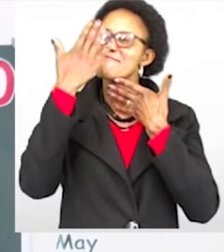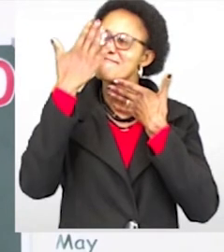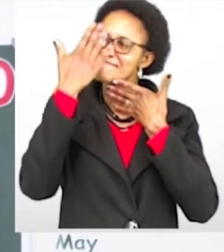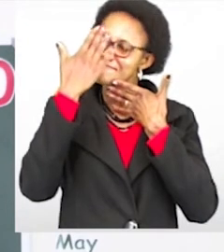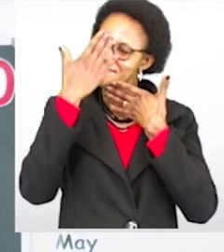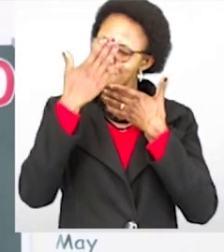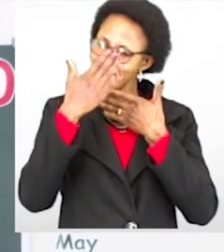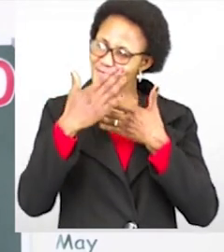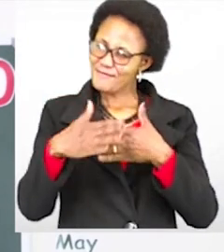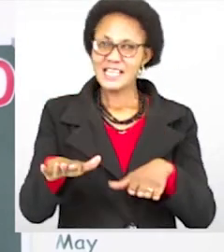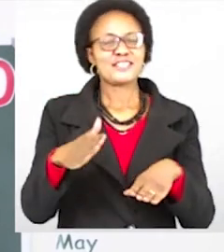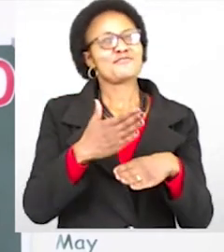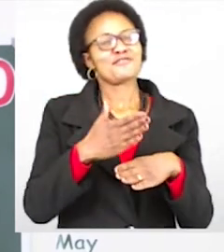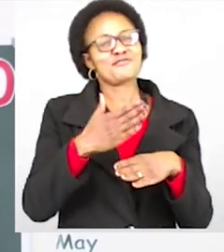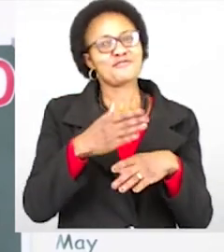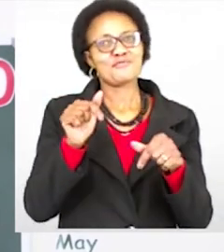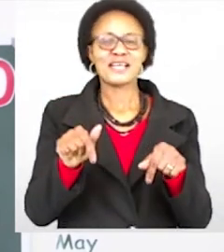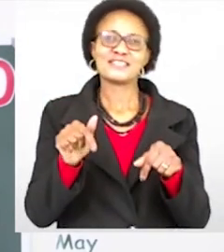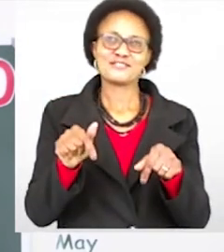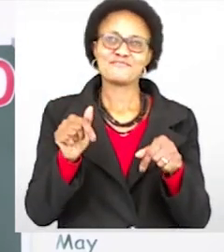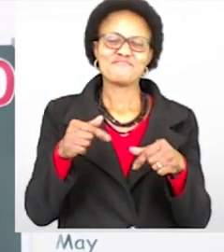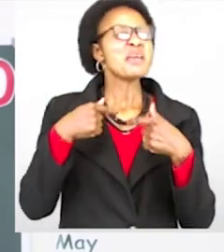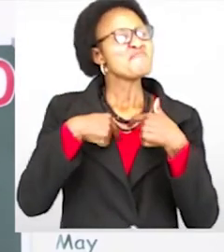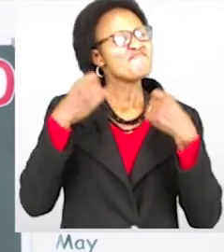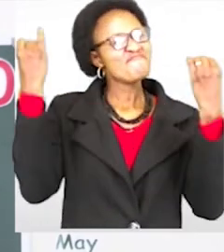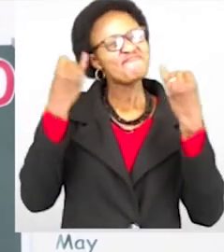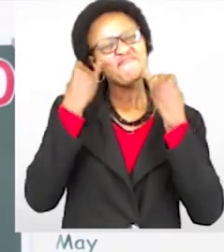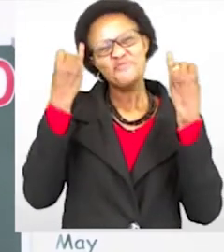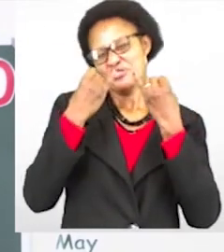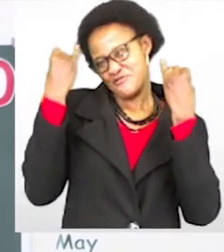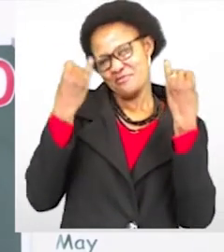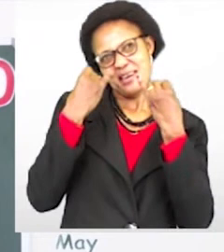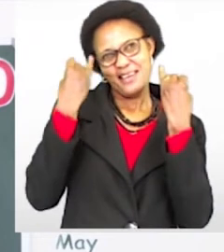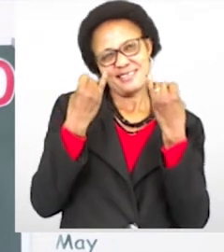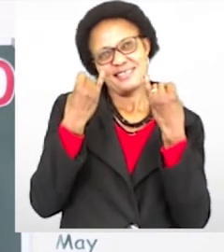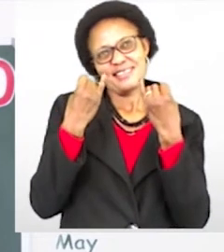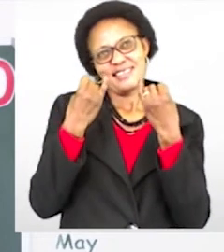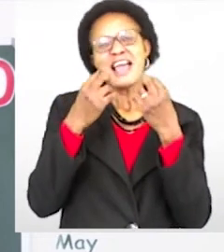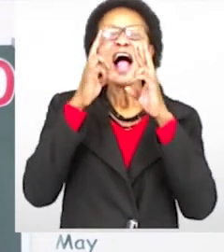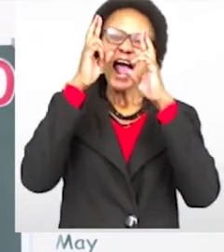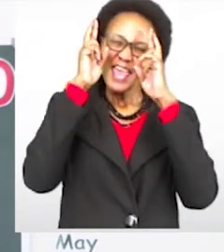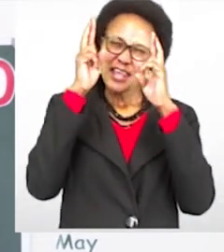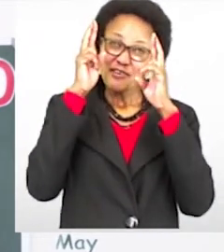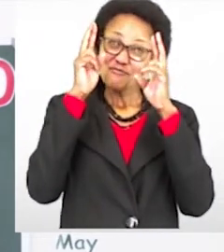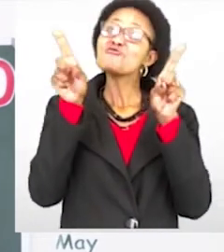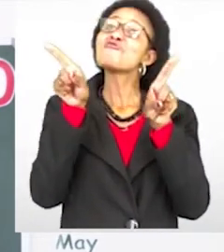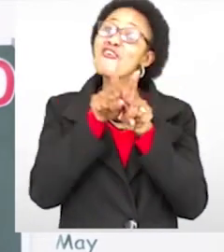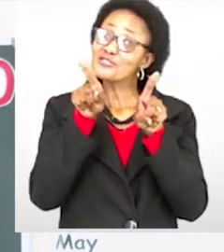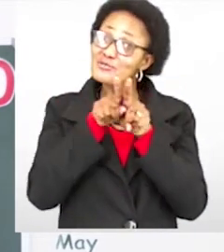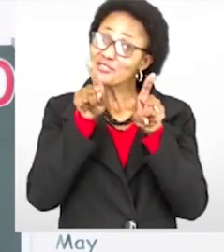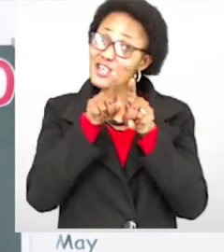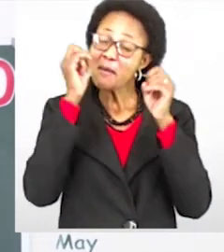lesson today. I have enjoyed all of our lessons this week, my children, and I hope that you have